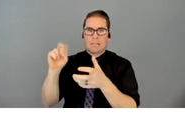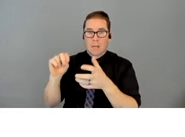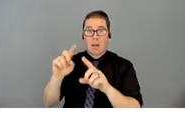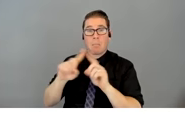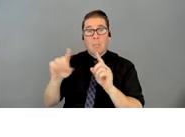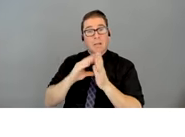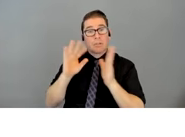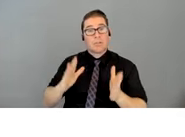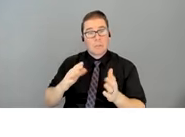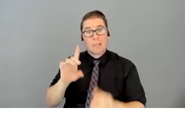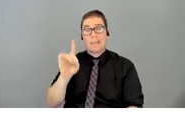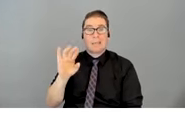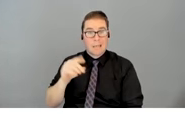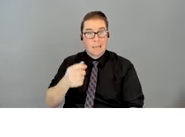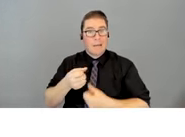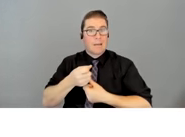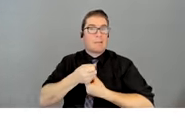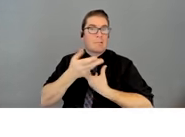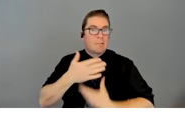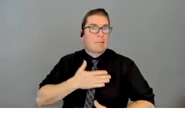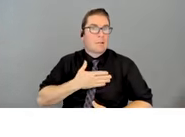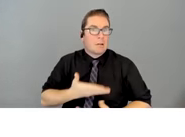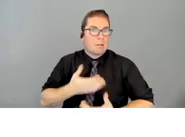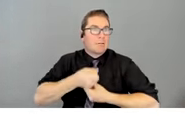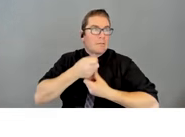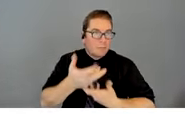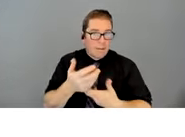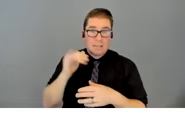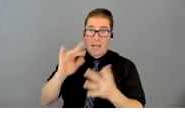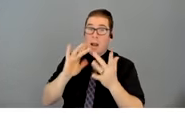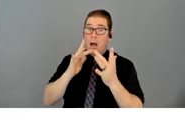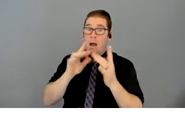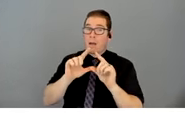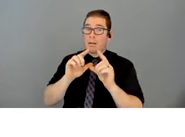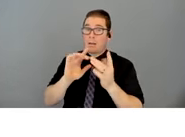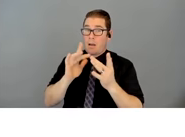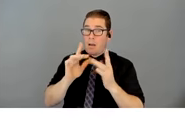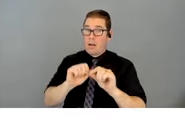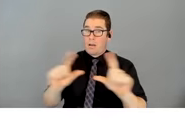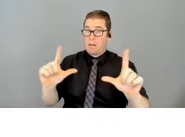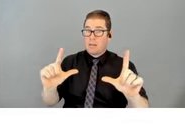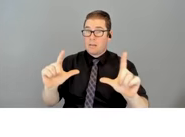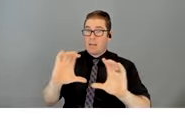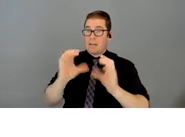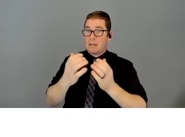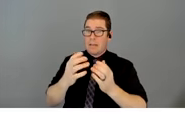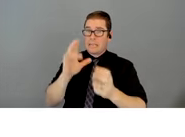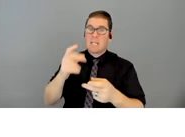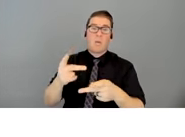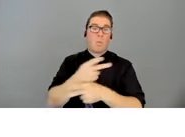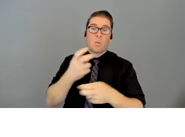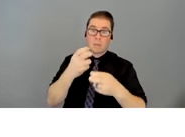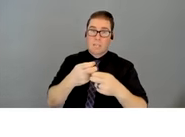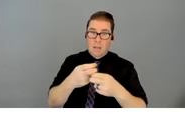confessing in the end. And it was an online class. And it's a little tougher when it's online, but you as